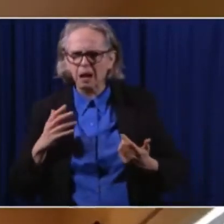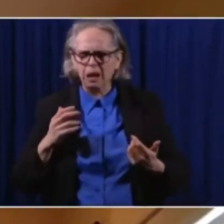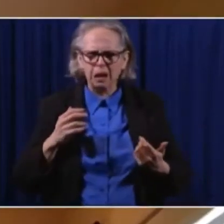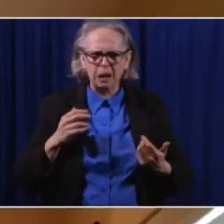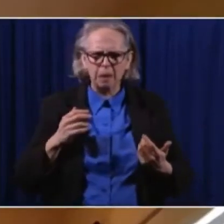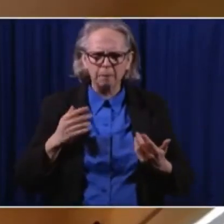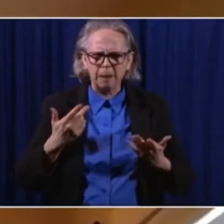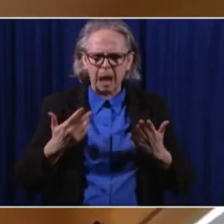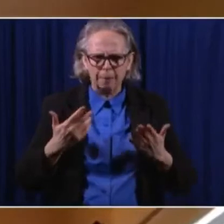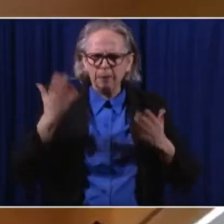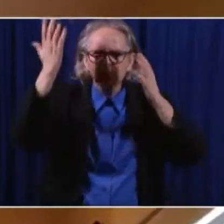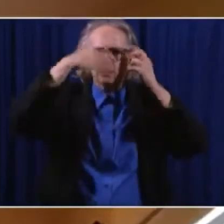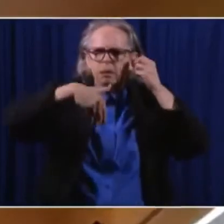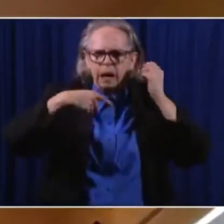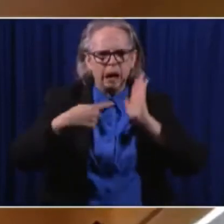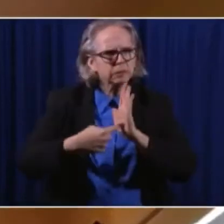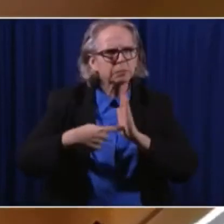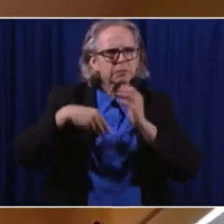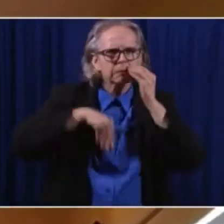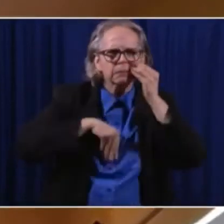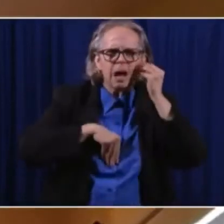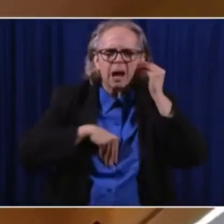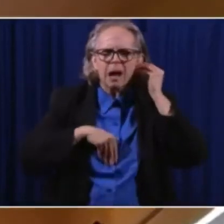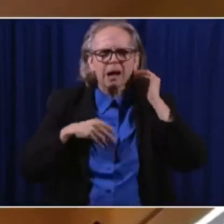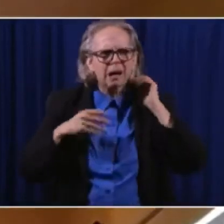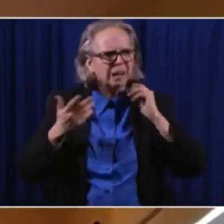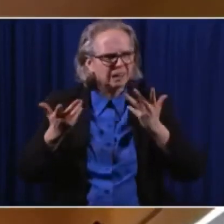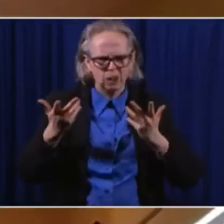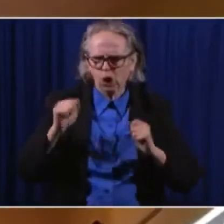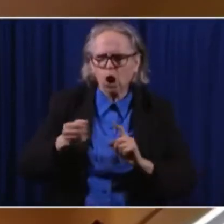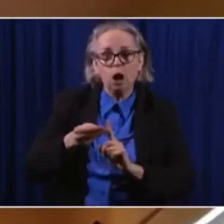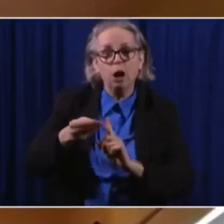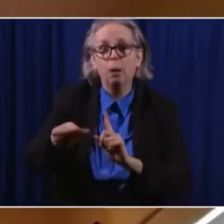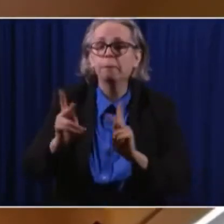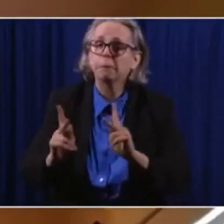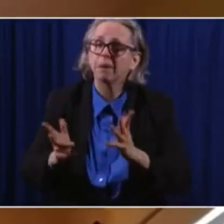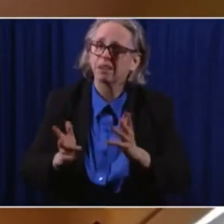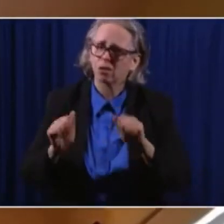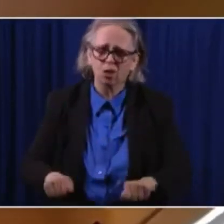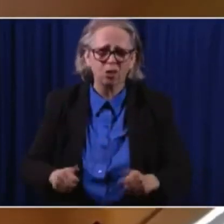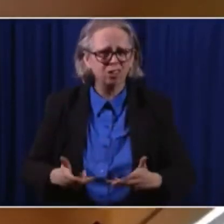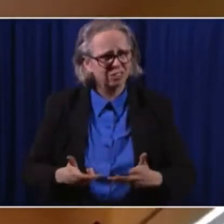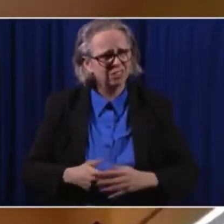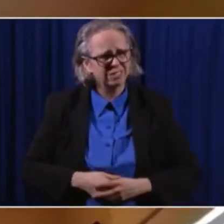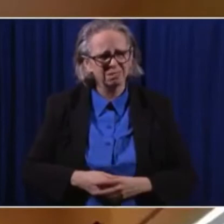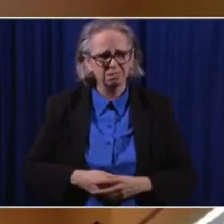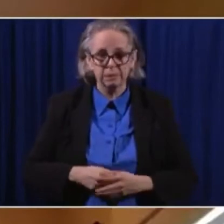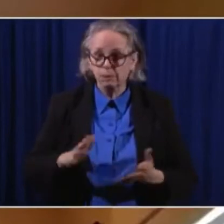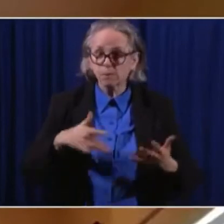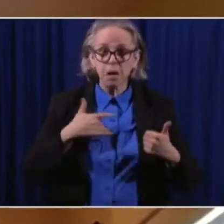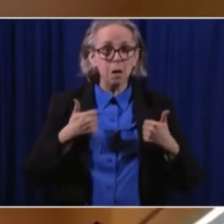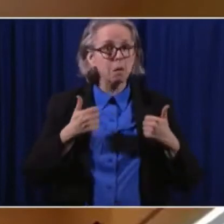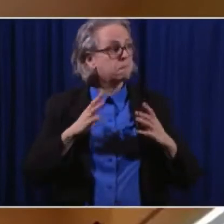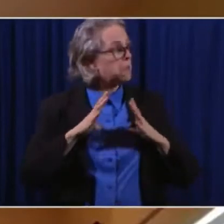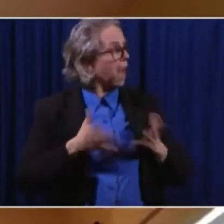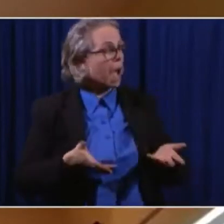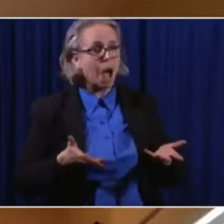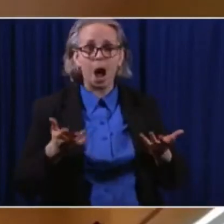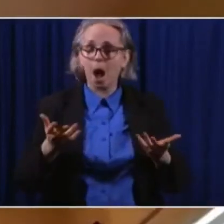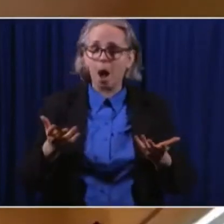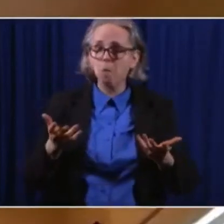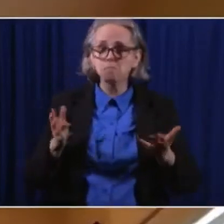to infect the people around you, even if you feel absolutely fine. That's why it's